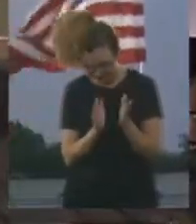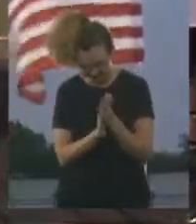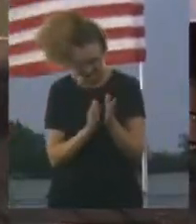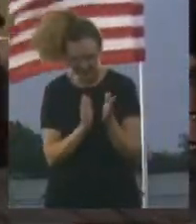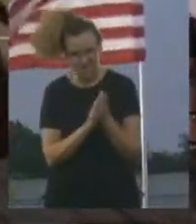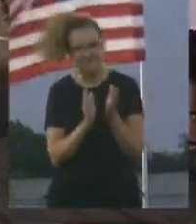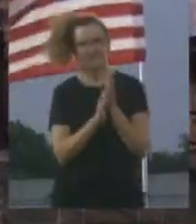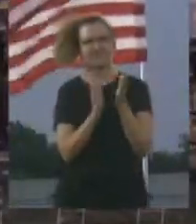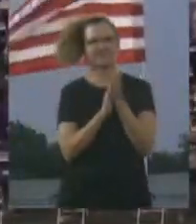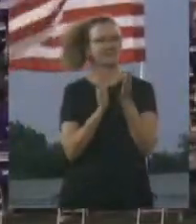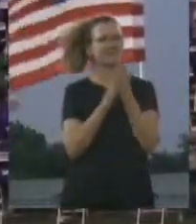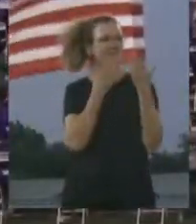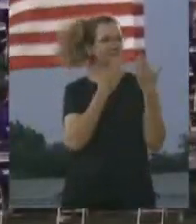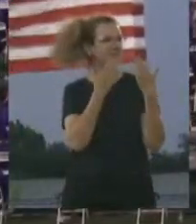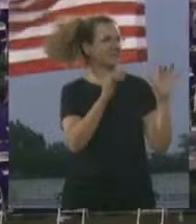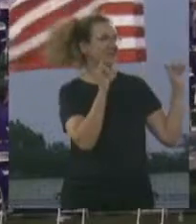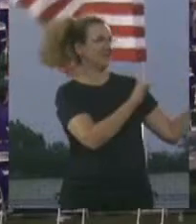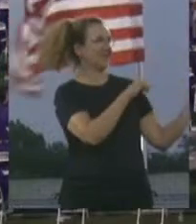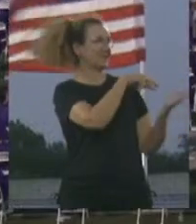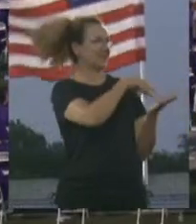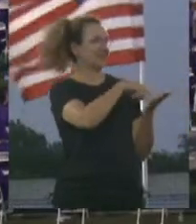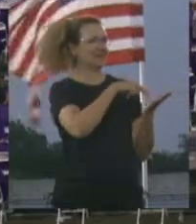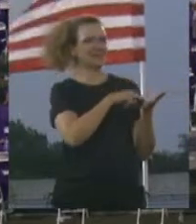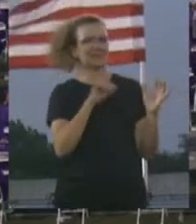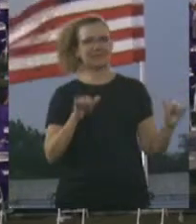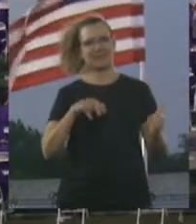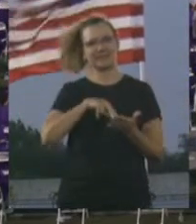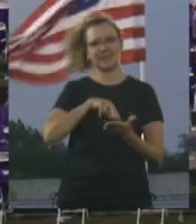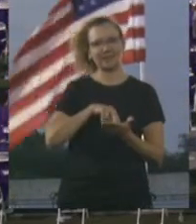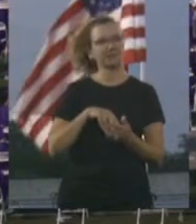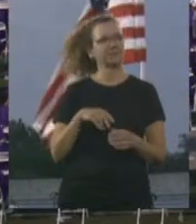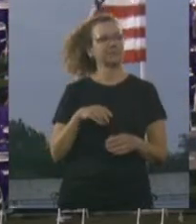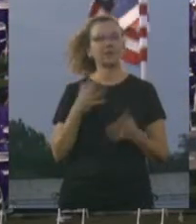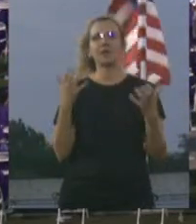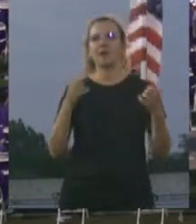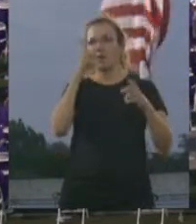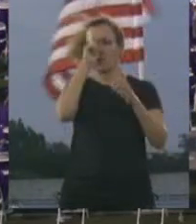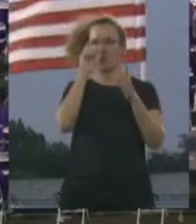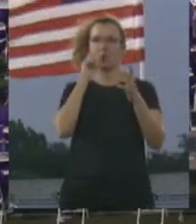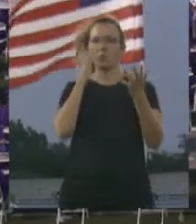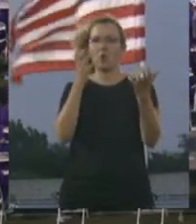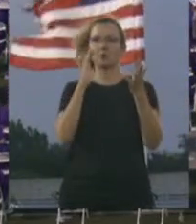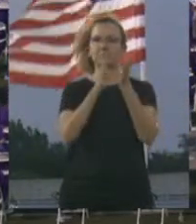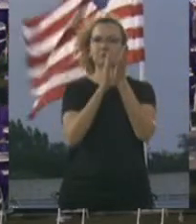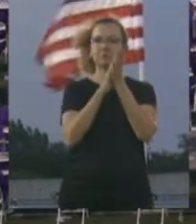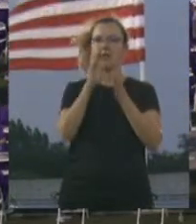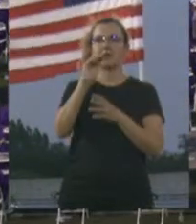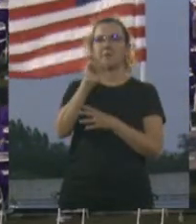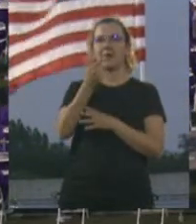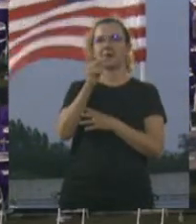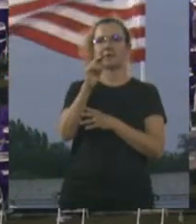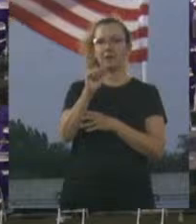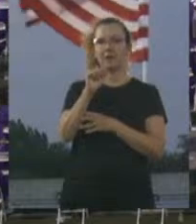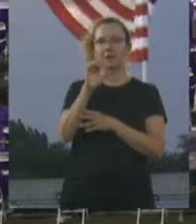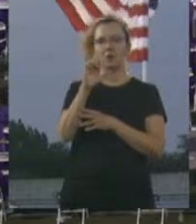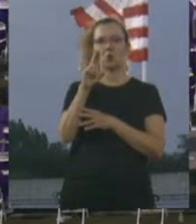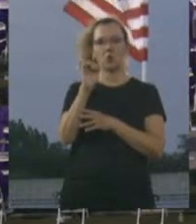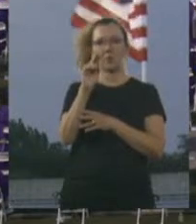Thank you. Please stay standing. We'd like to now recognize our magna cum laude, our